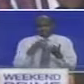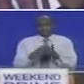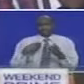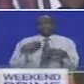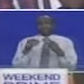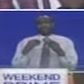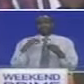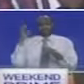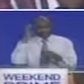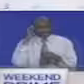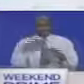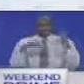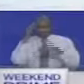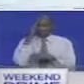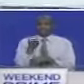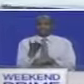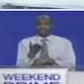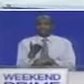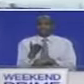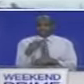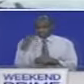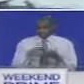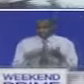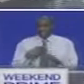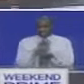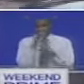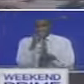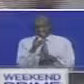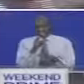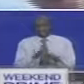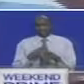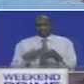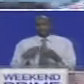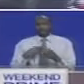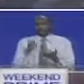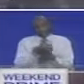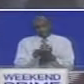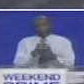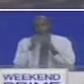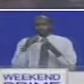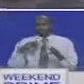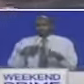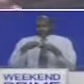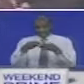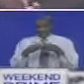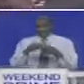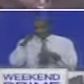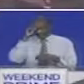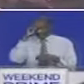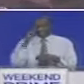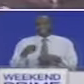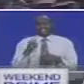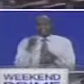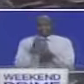constituent colleges and new campuses. The damning revelations contained in an audit report presented to the government in December last